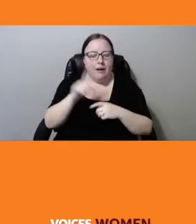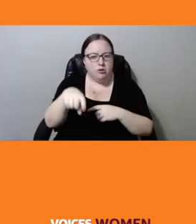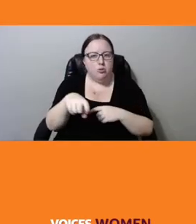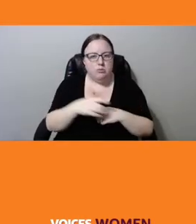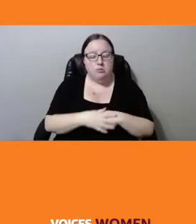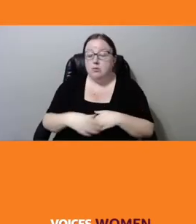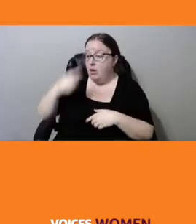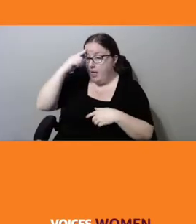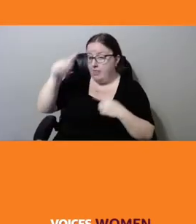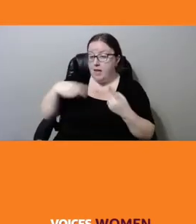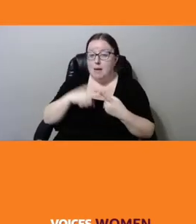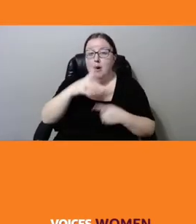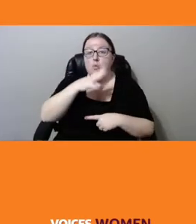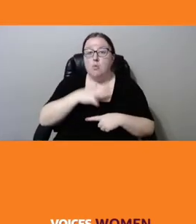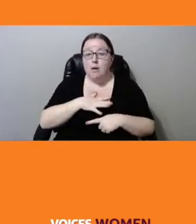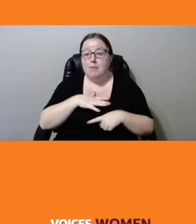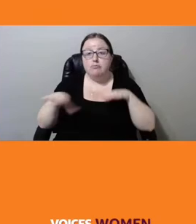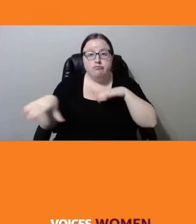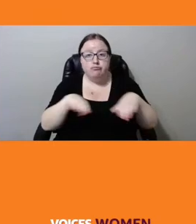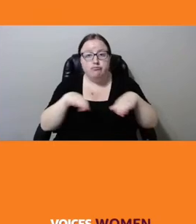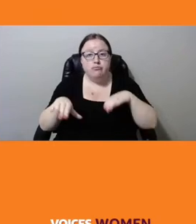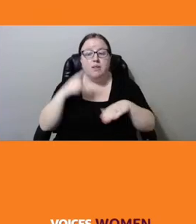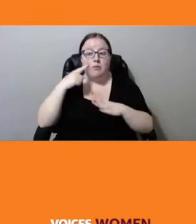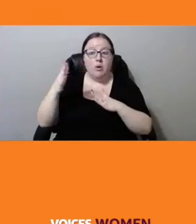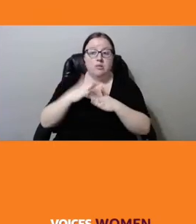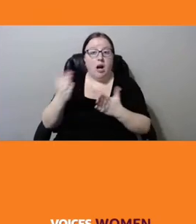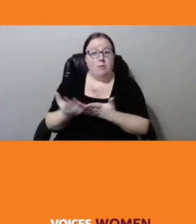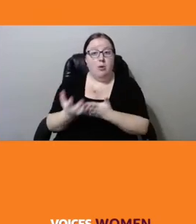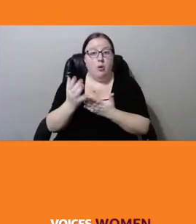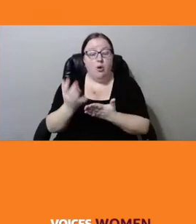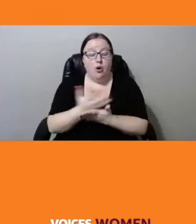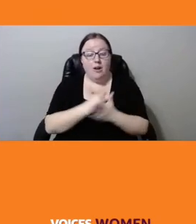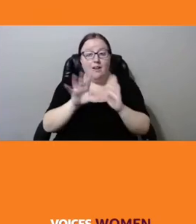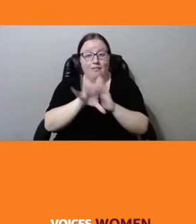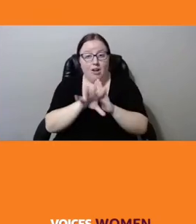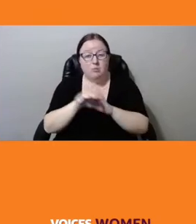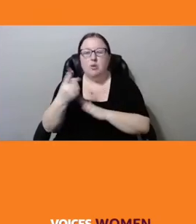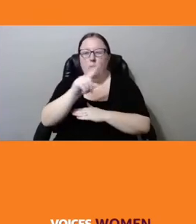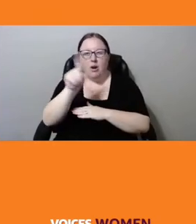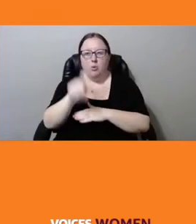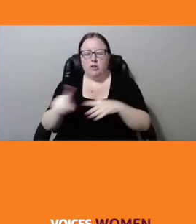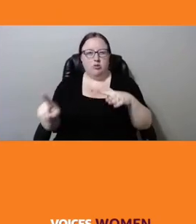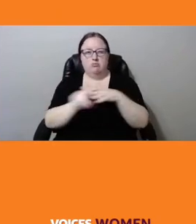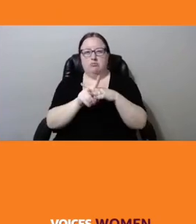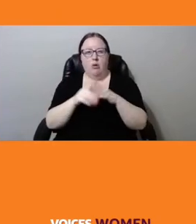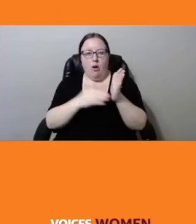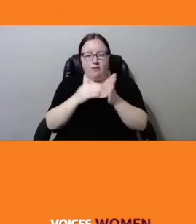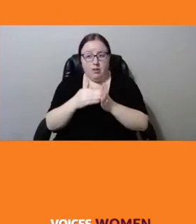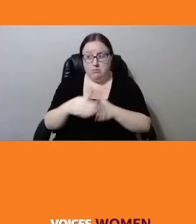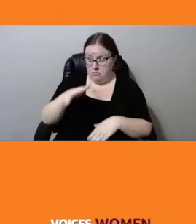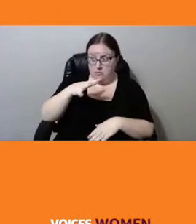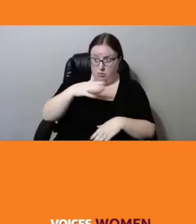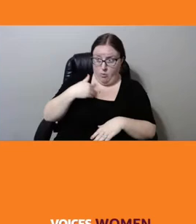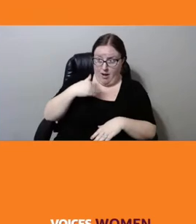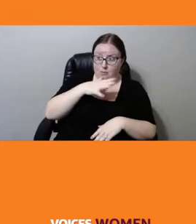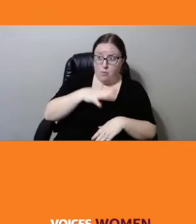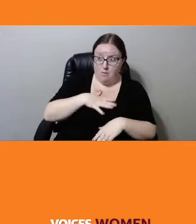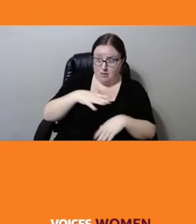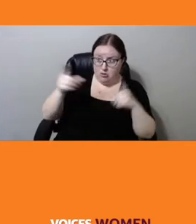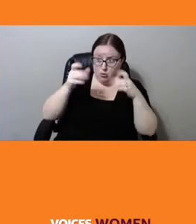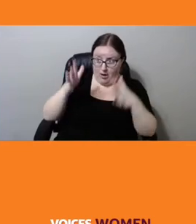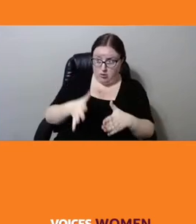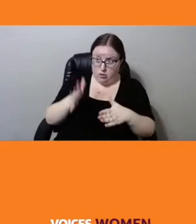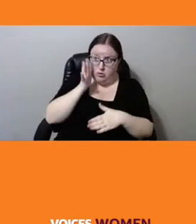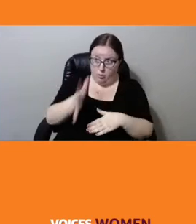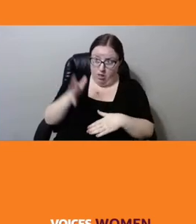when we're considering how women are performing in top grossing films, a question that commonly comes up is, well, are there women directors in the pipeline?